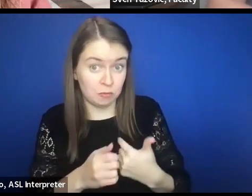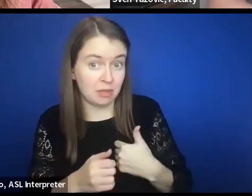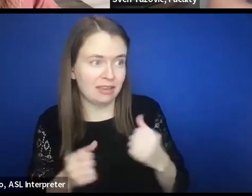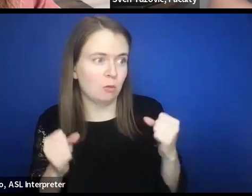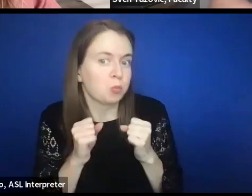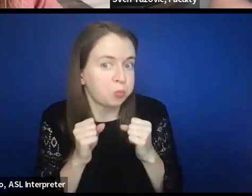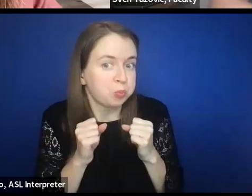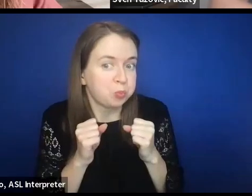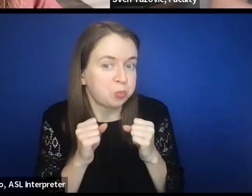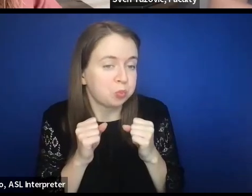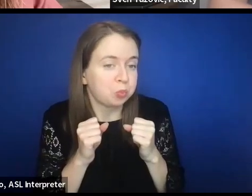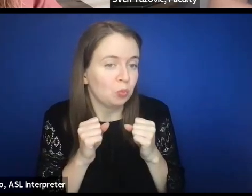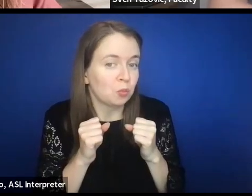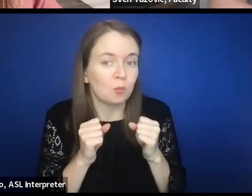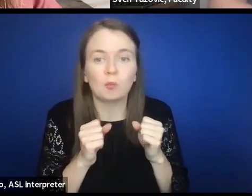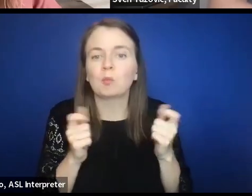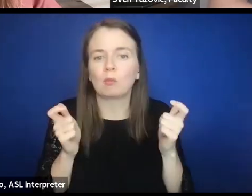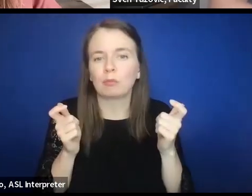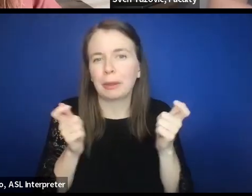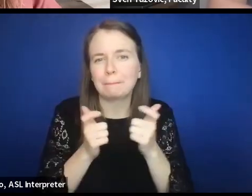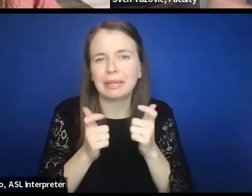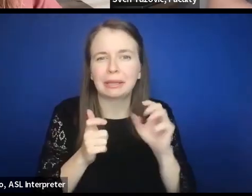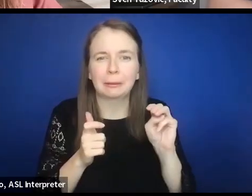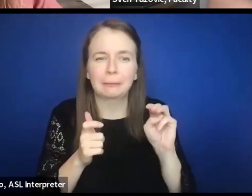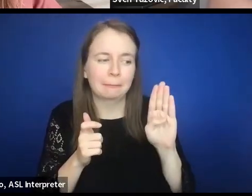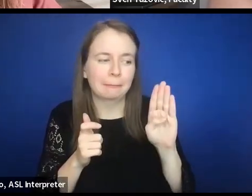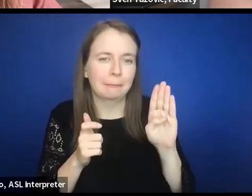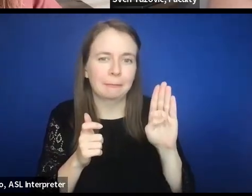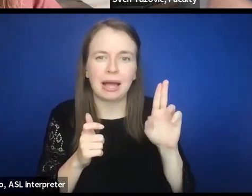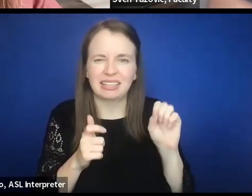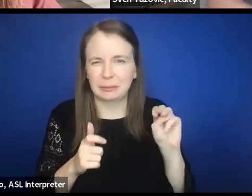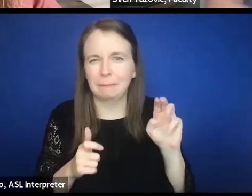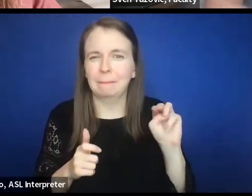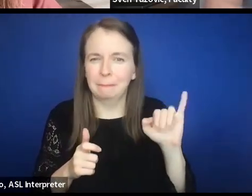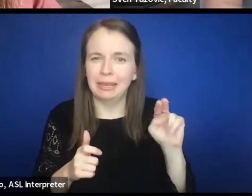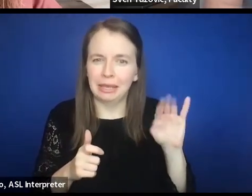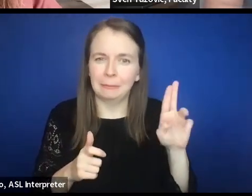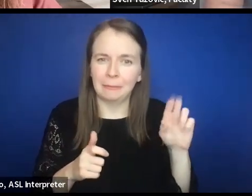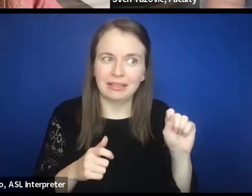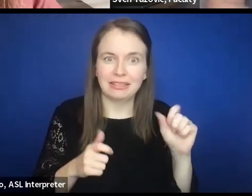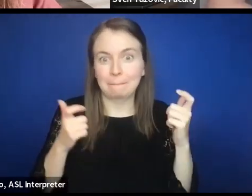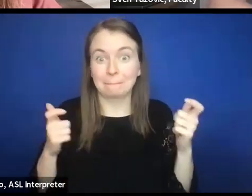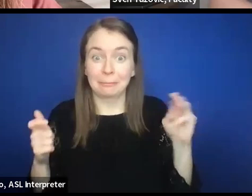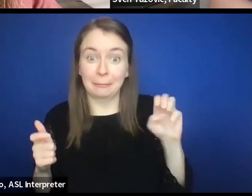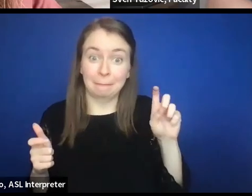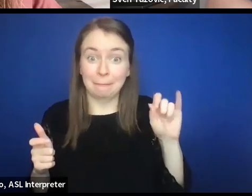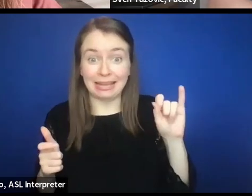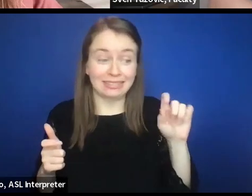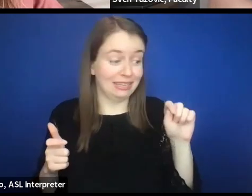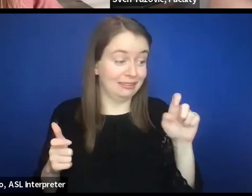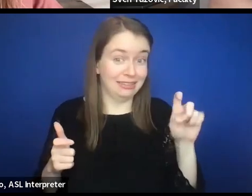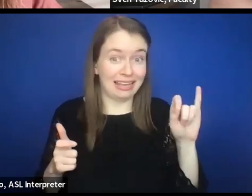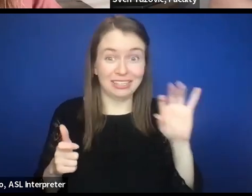to squeeze in like a minibus, maxi taxi. So essentially, we were like 9 people squeezed into